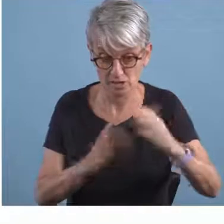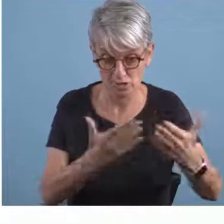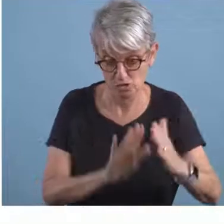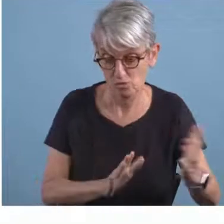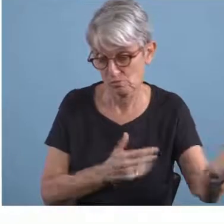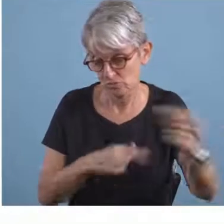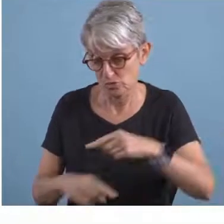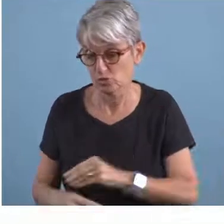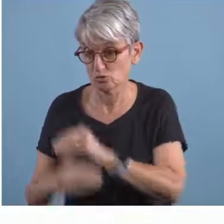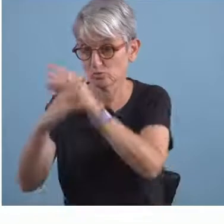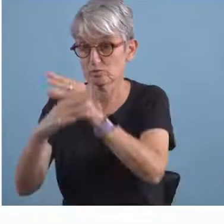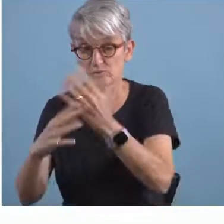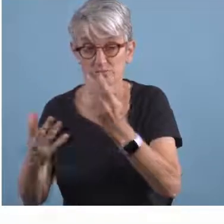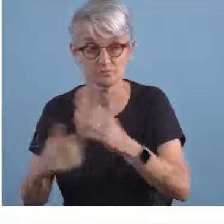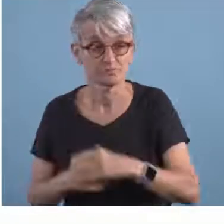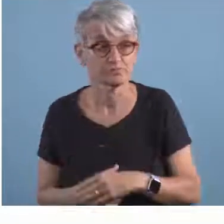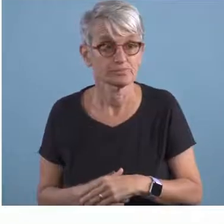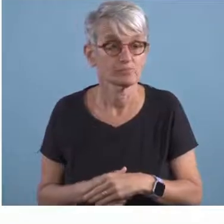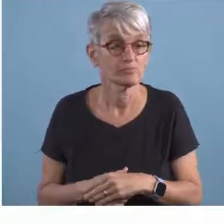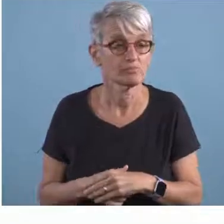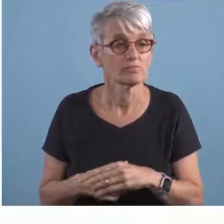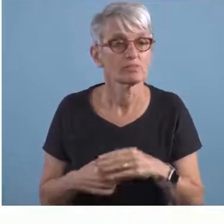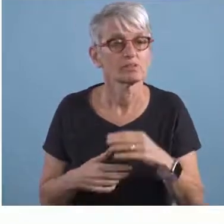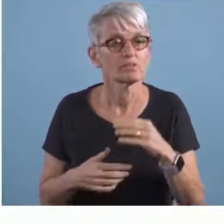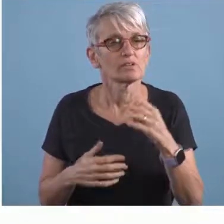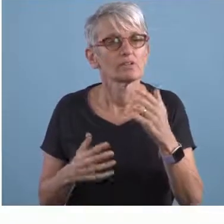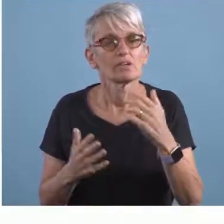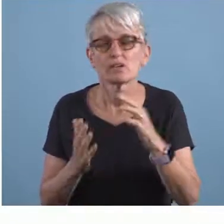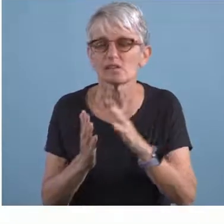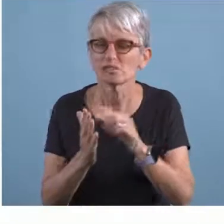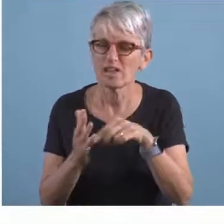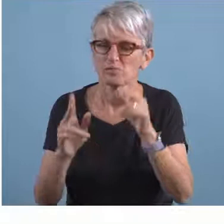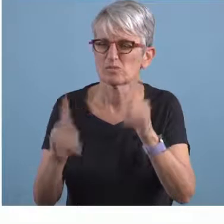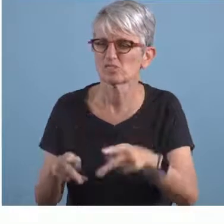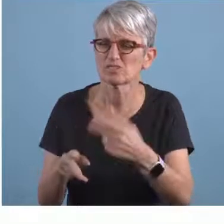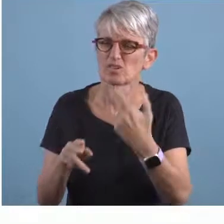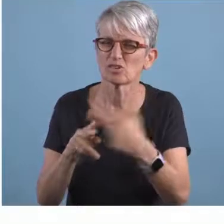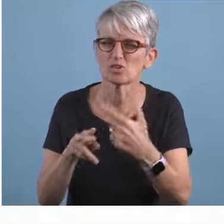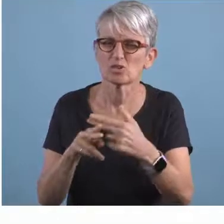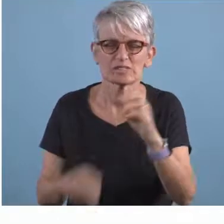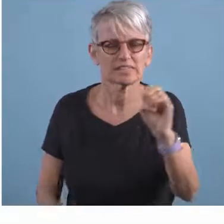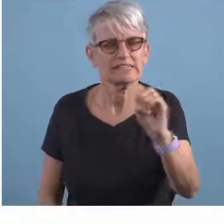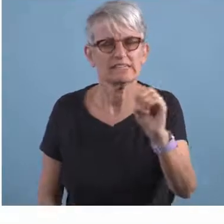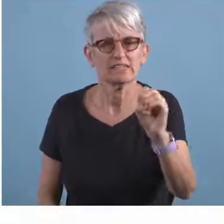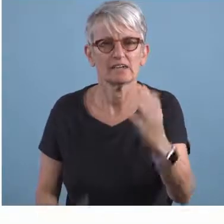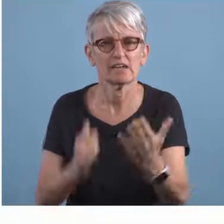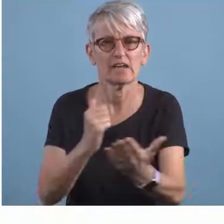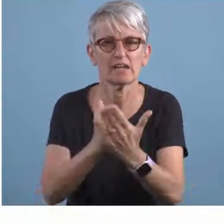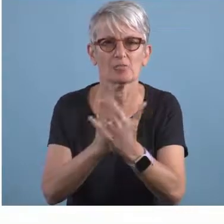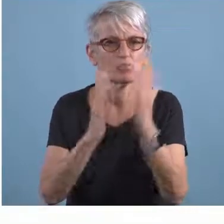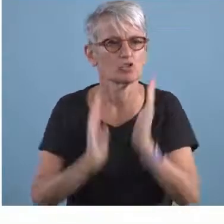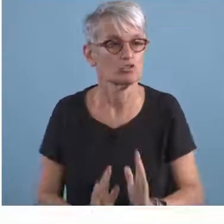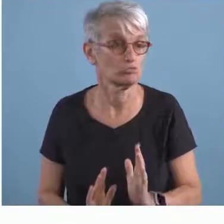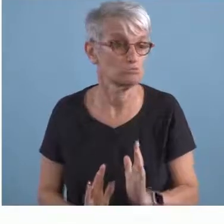the telepractice session. In the literature, we're referring to that person these days as an e-helper. I don't know if